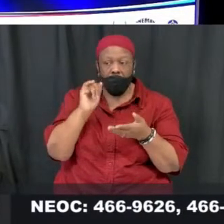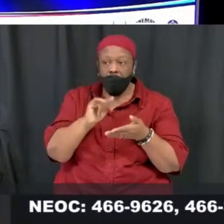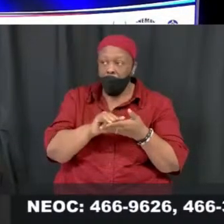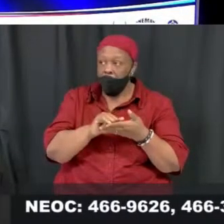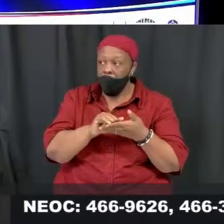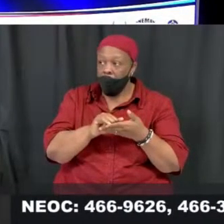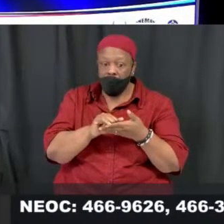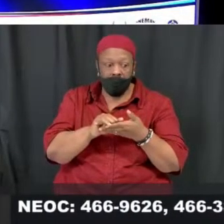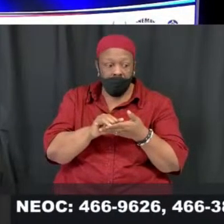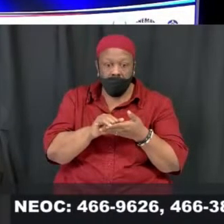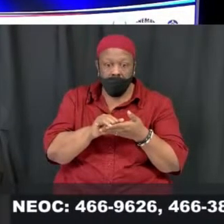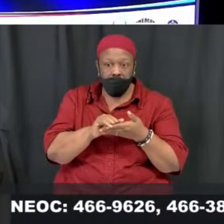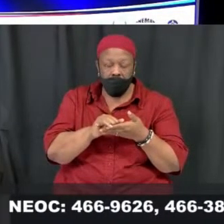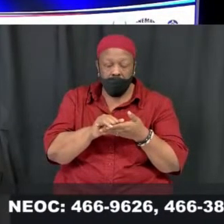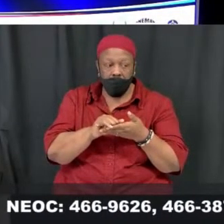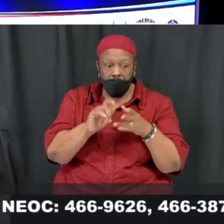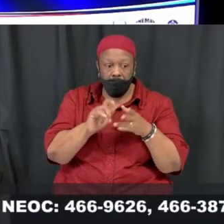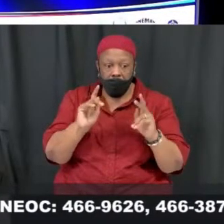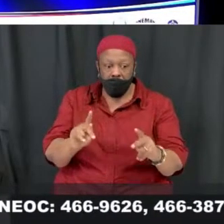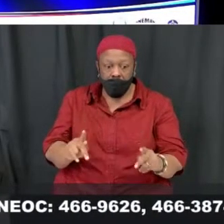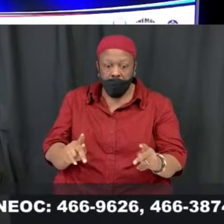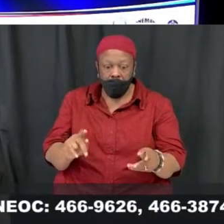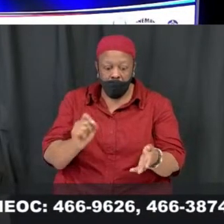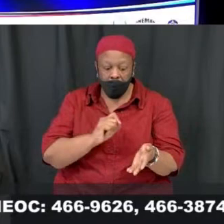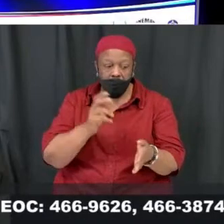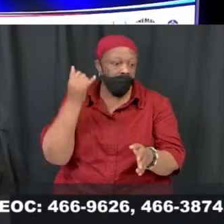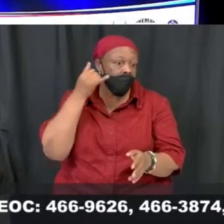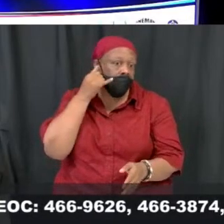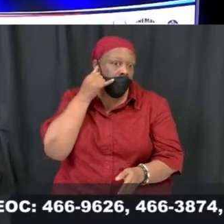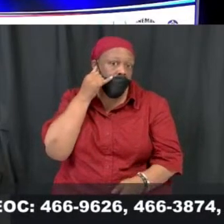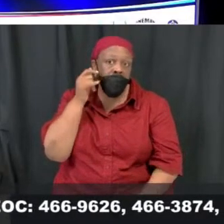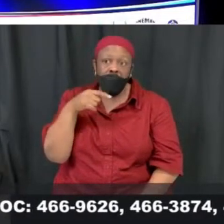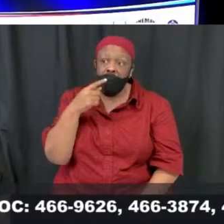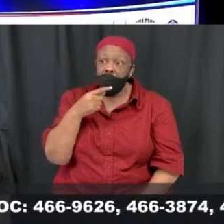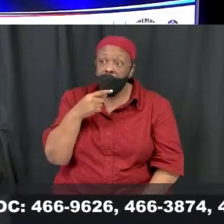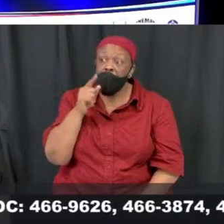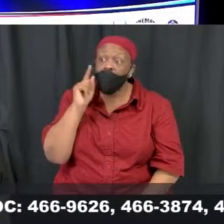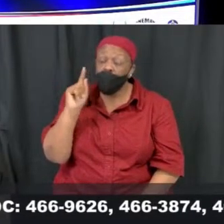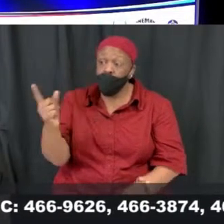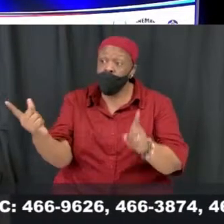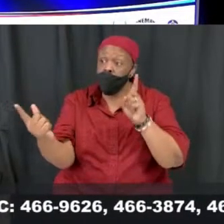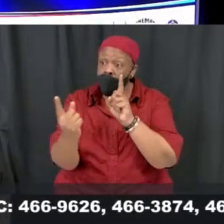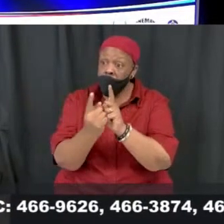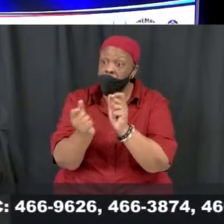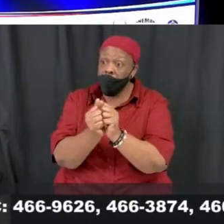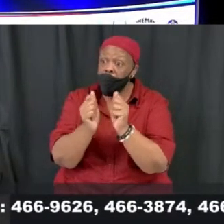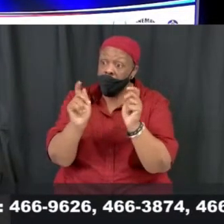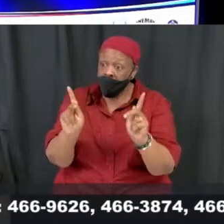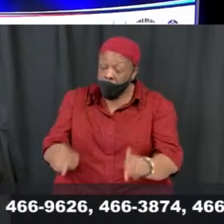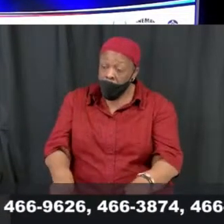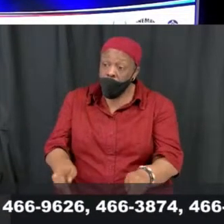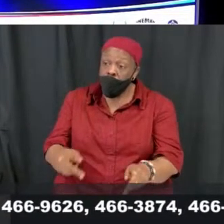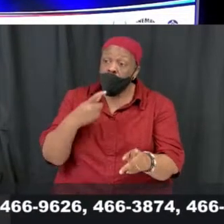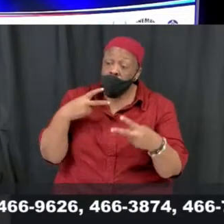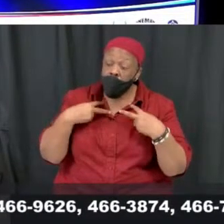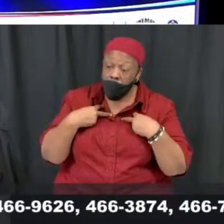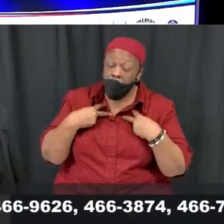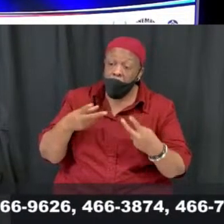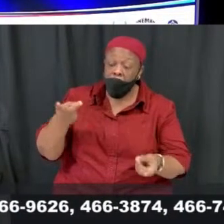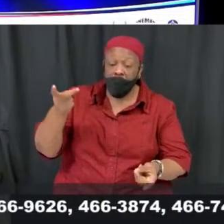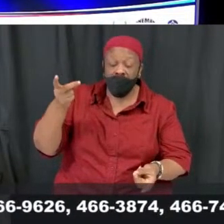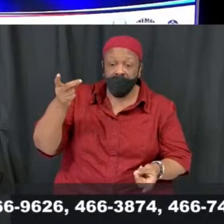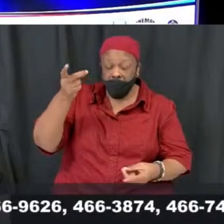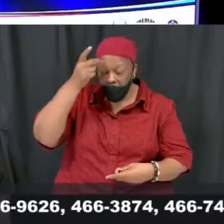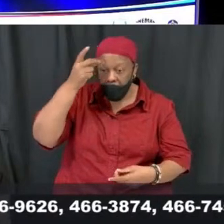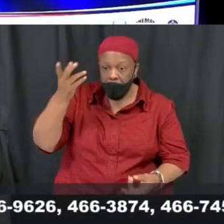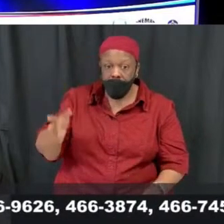was listed as a significant contact. I received a number of calls over the last few days from persons who were very distraught to hear that